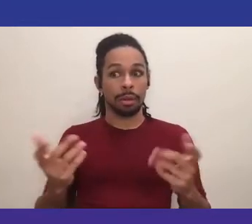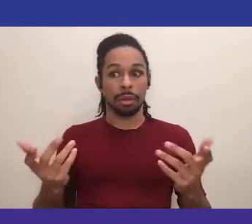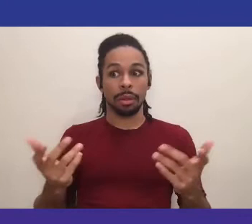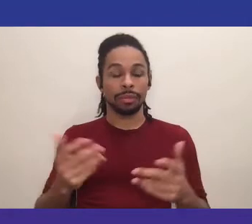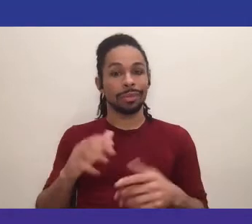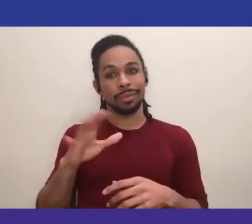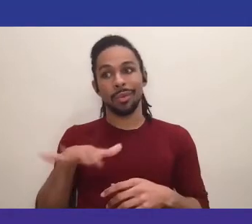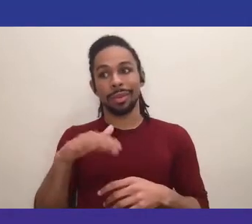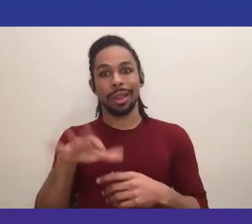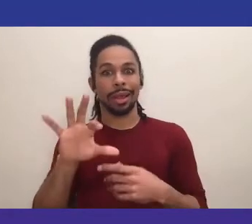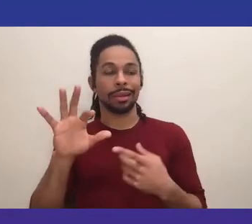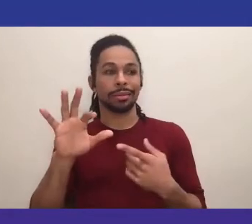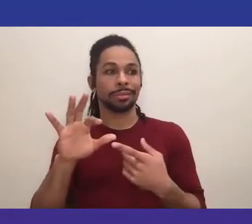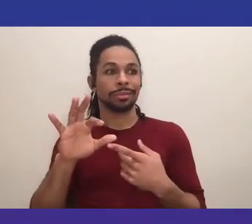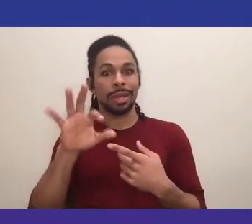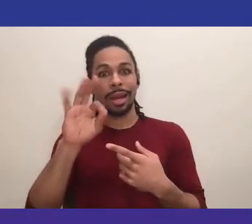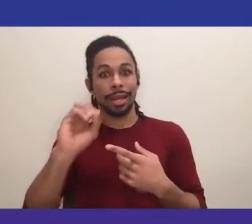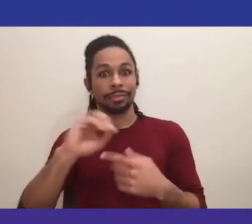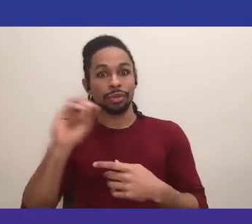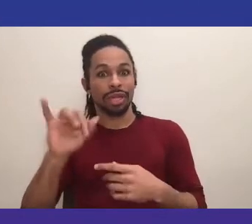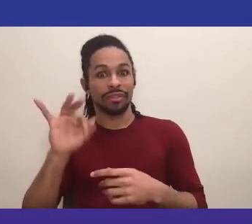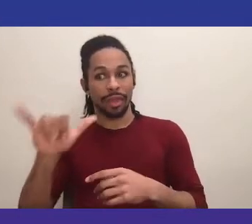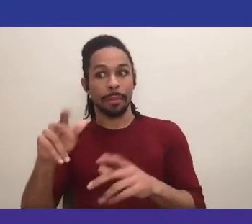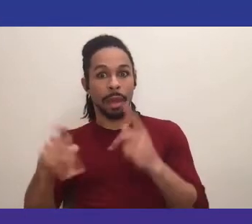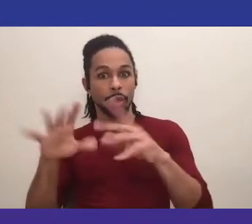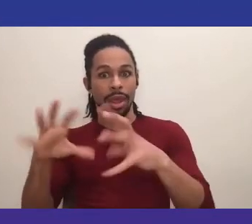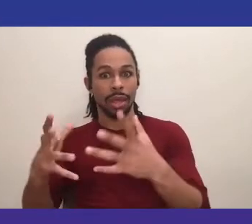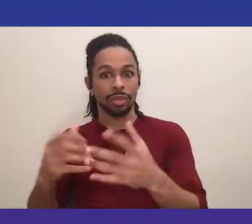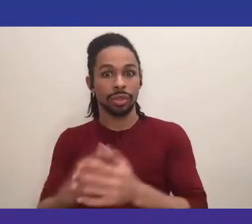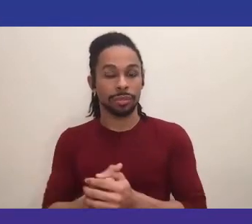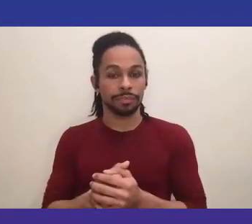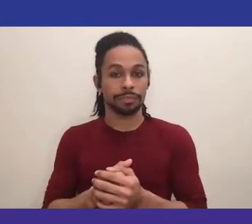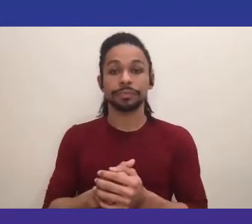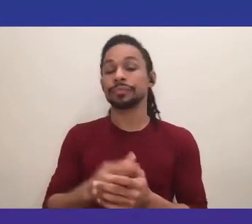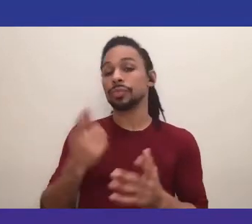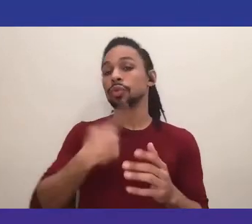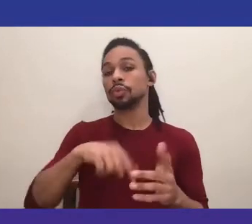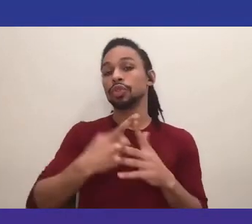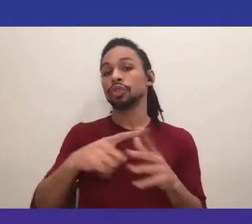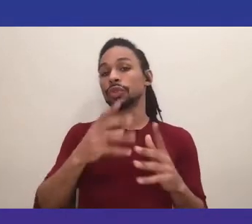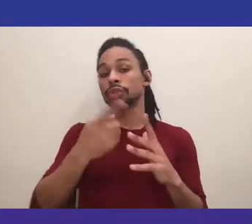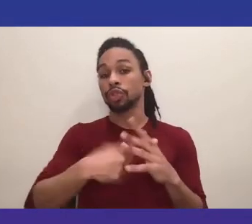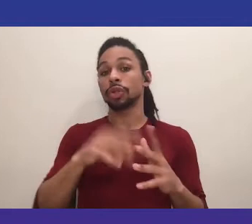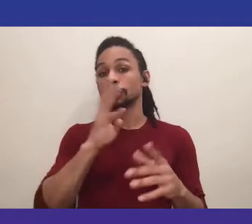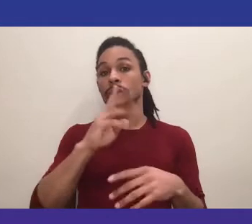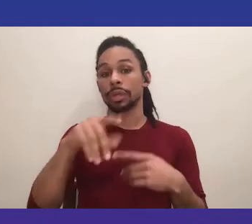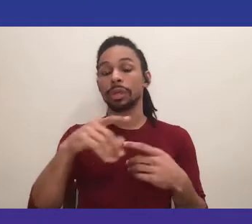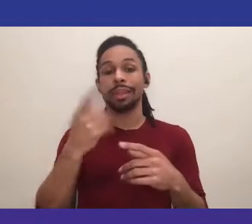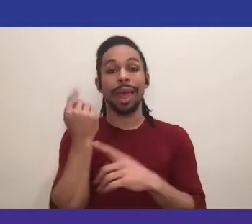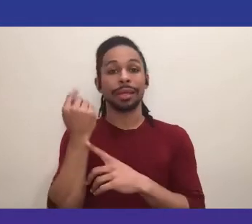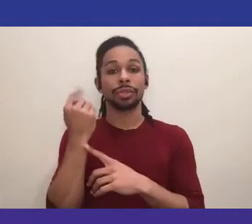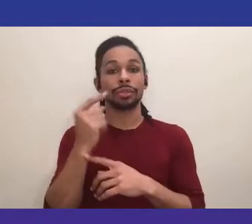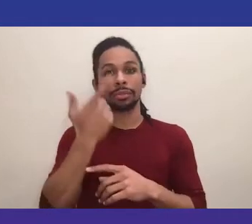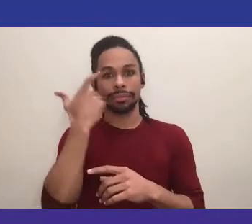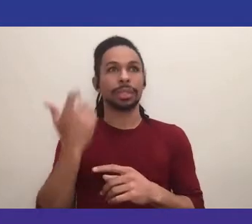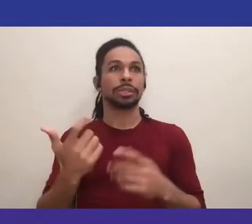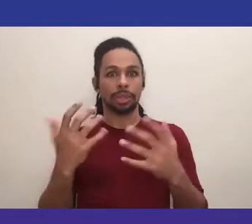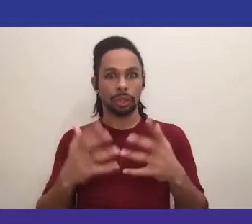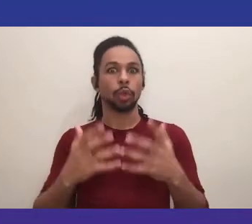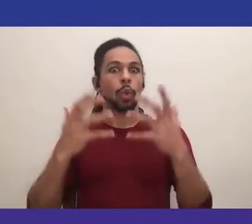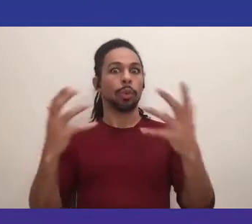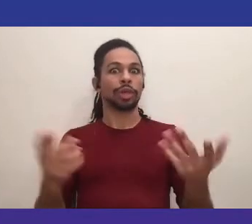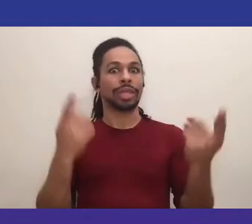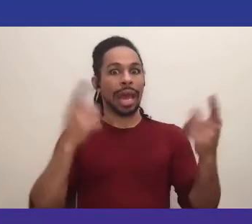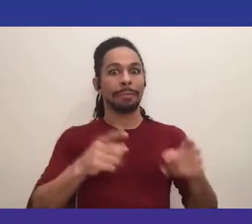population. And so we started talking, particularly last year, because so much has happened and we needed to